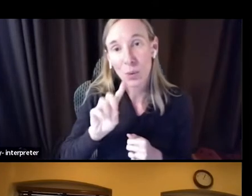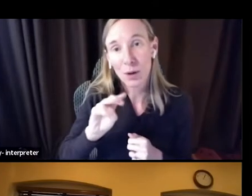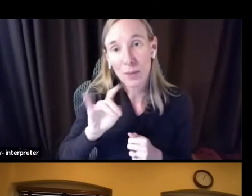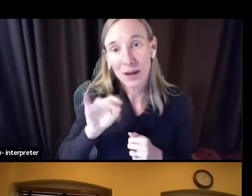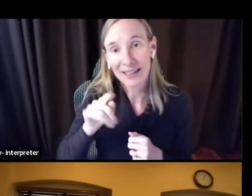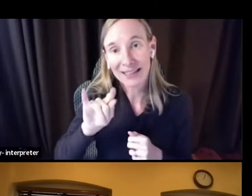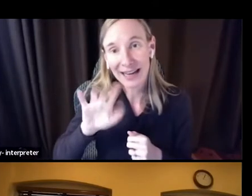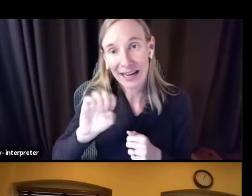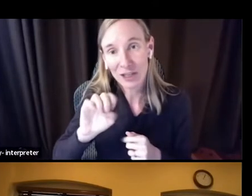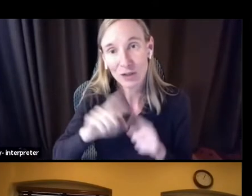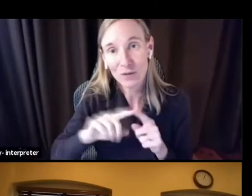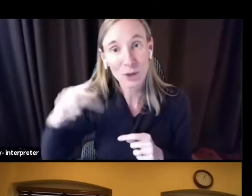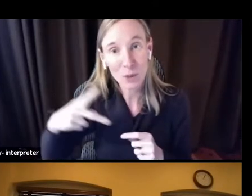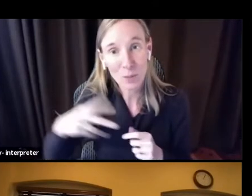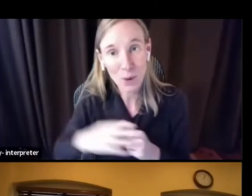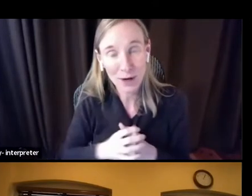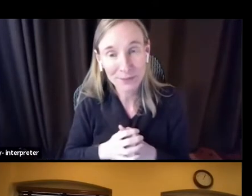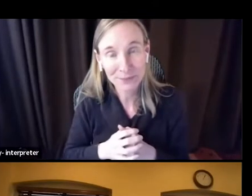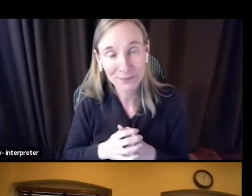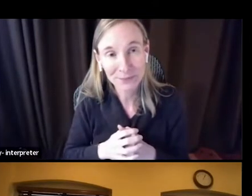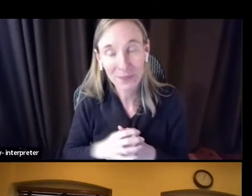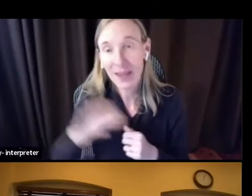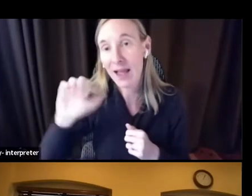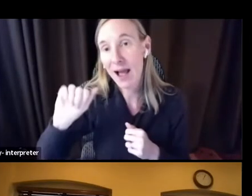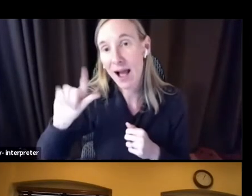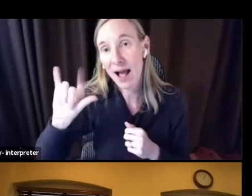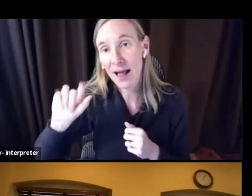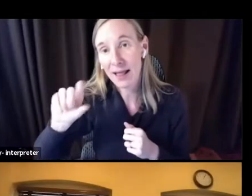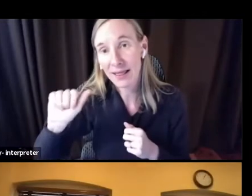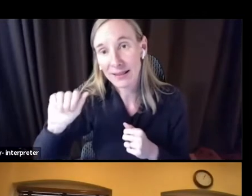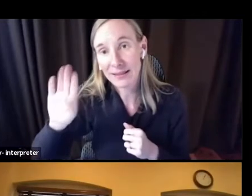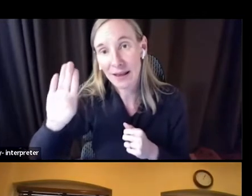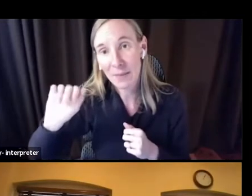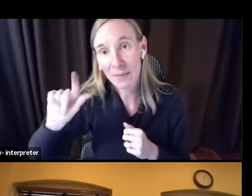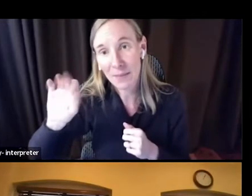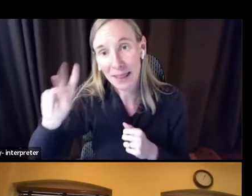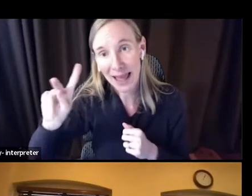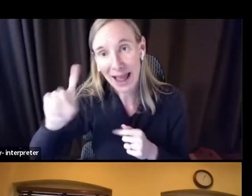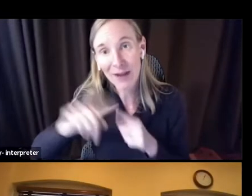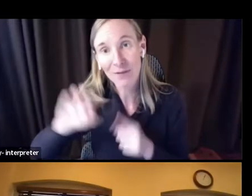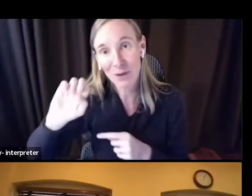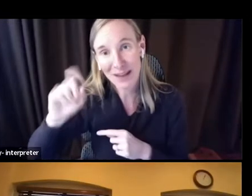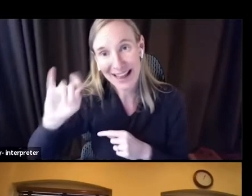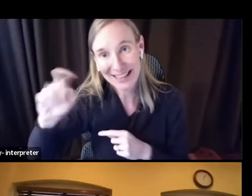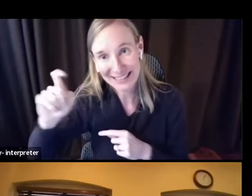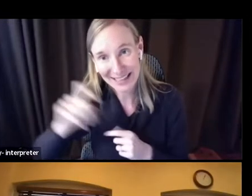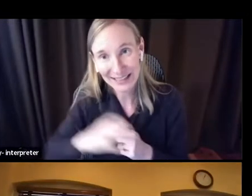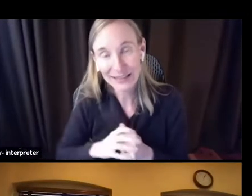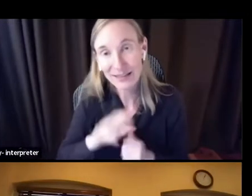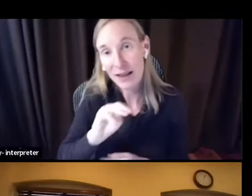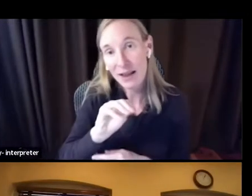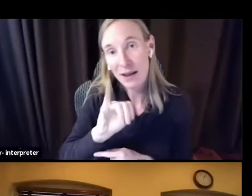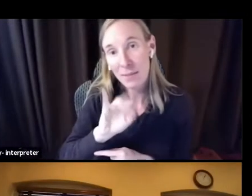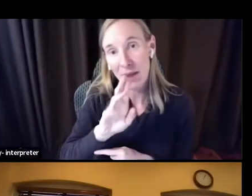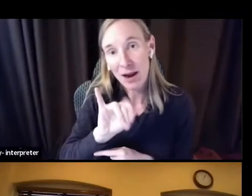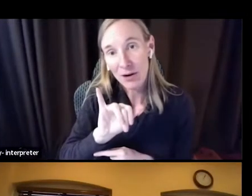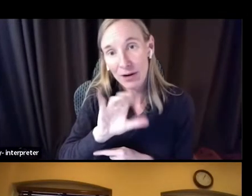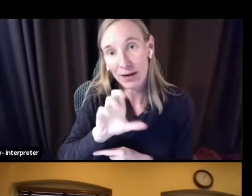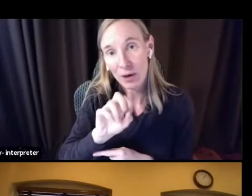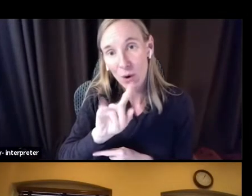Newport. Representative Alyssa Black of Essex. Representative Mari Cordes from